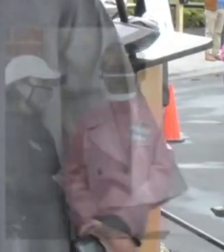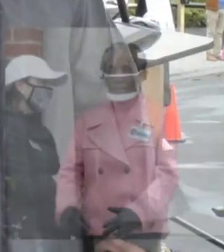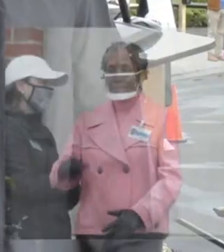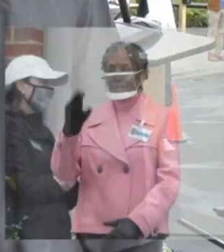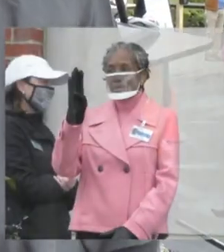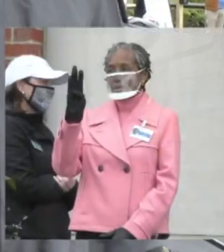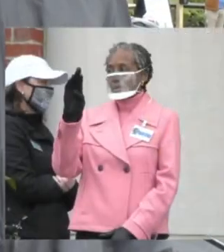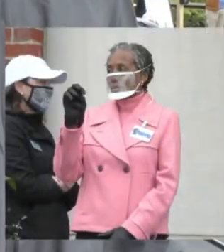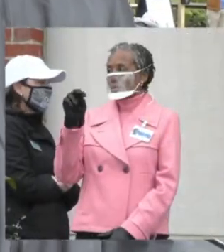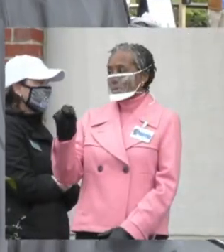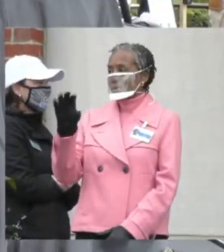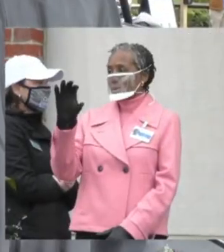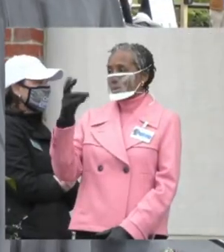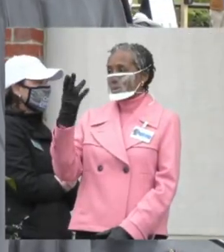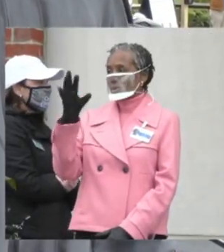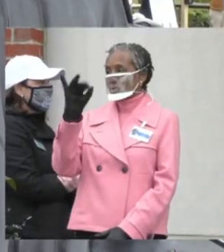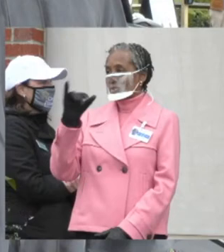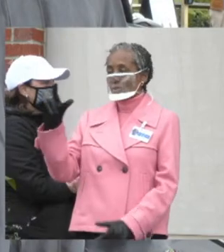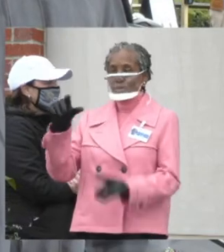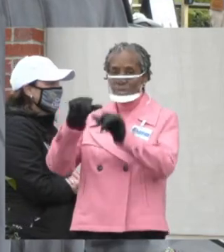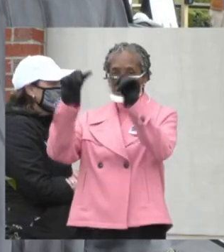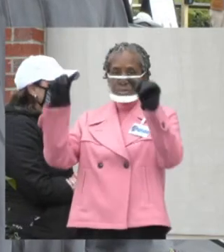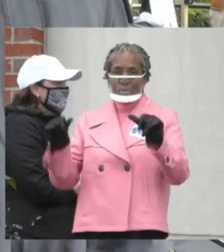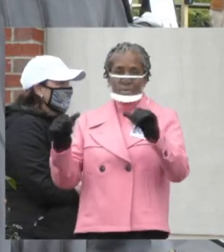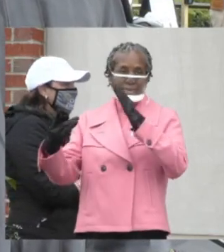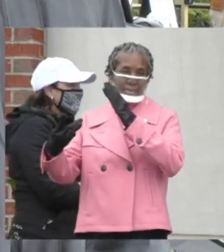Brandon Sherrill, Architectural Technology.